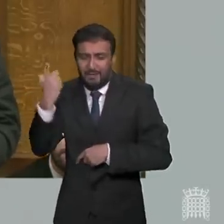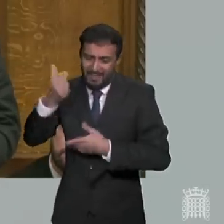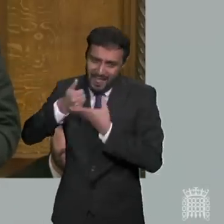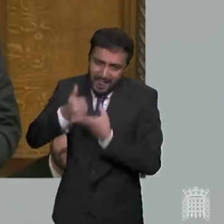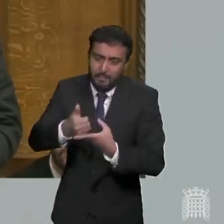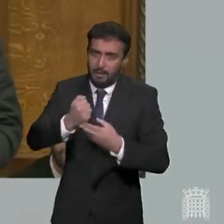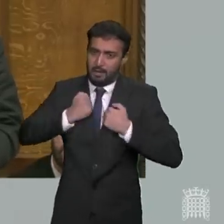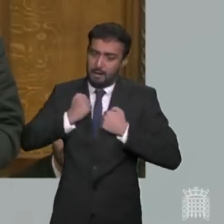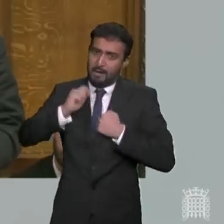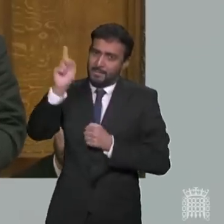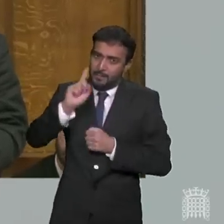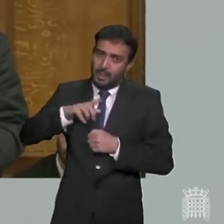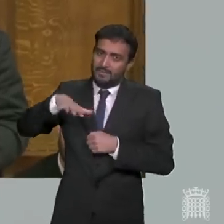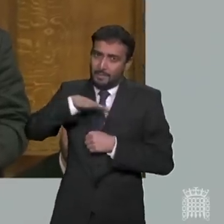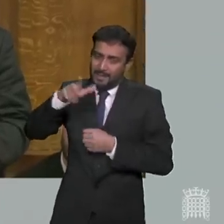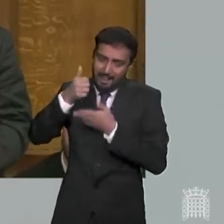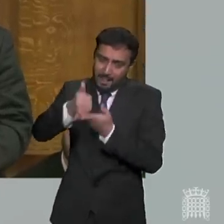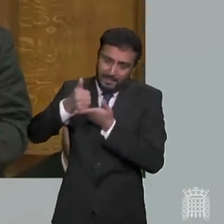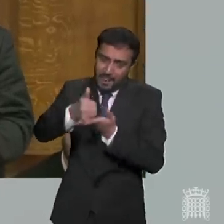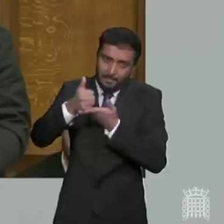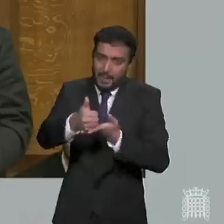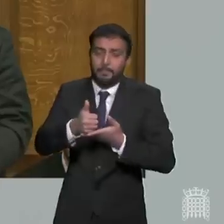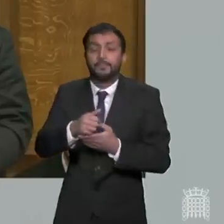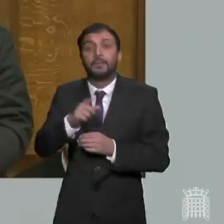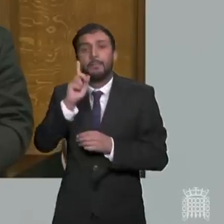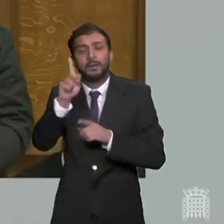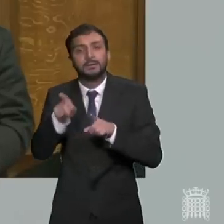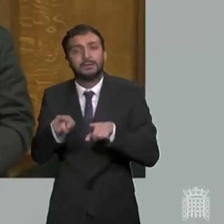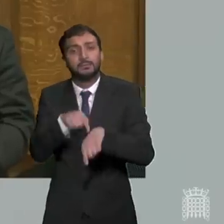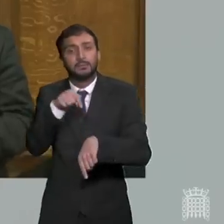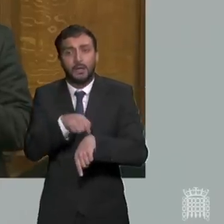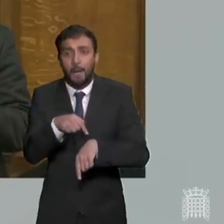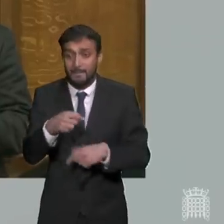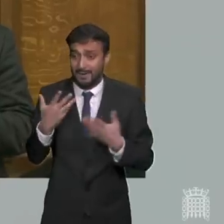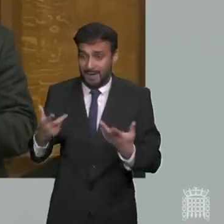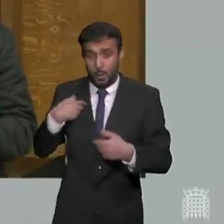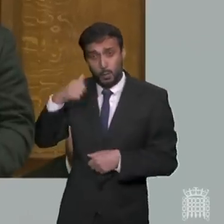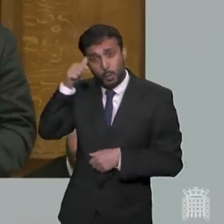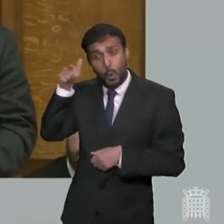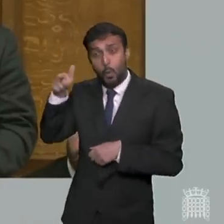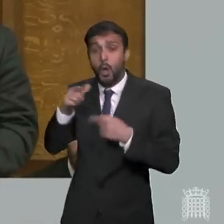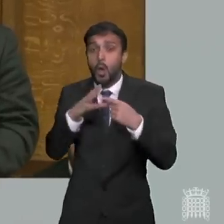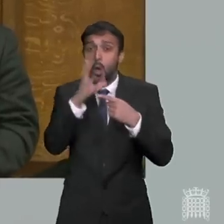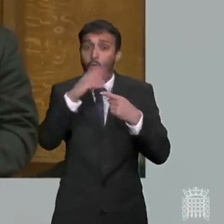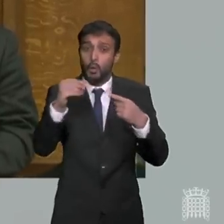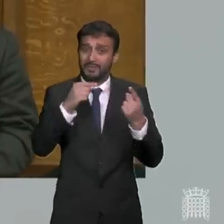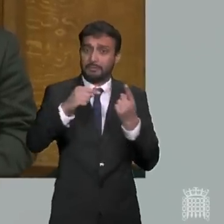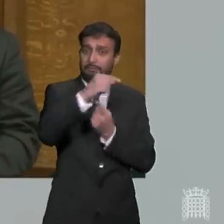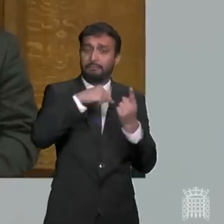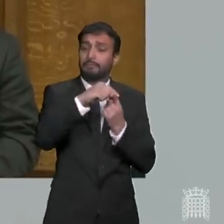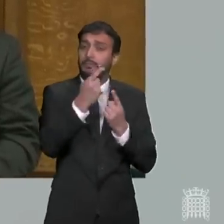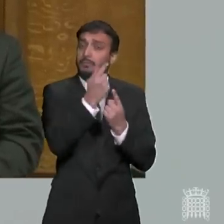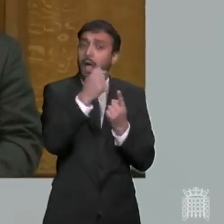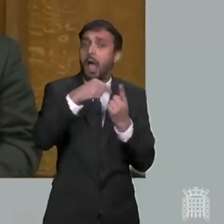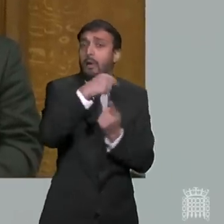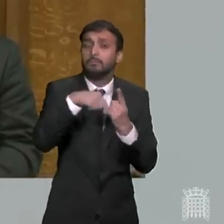now know that at the same time, Tory spivs were helping themselves, using their